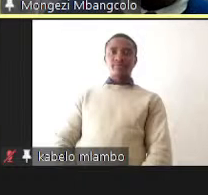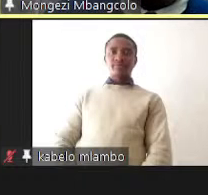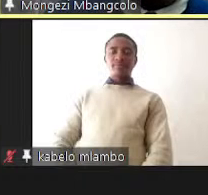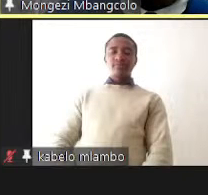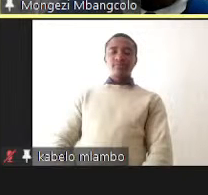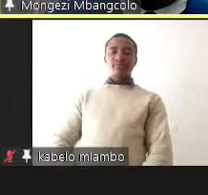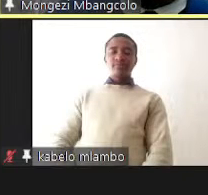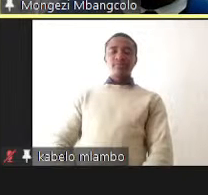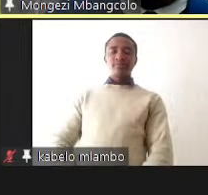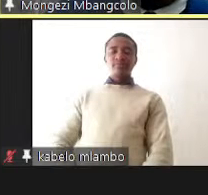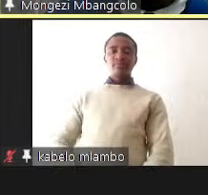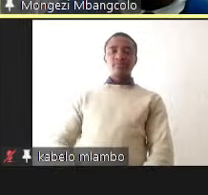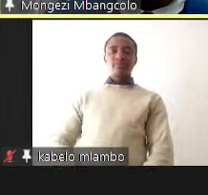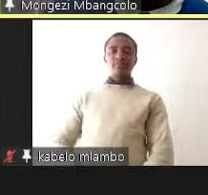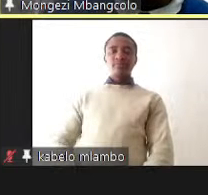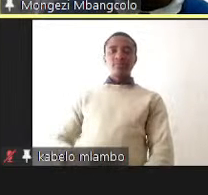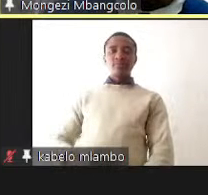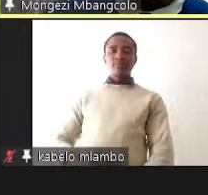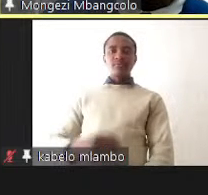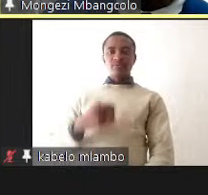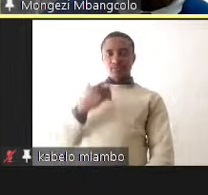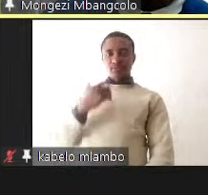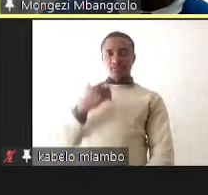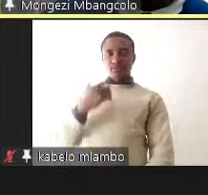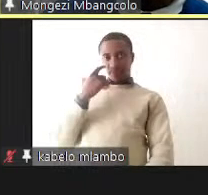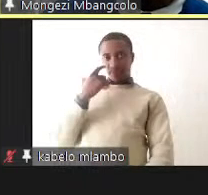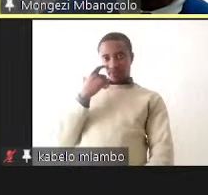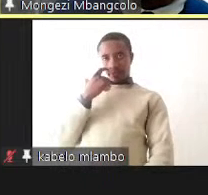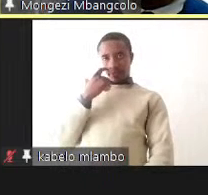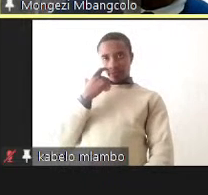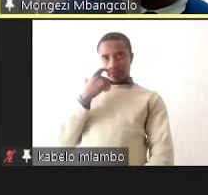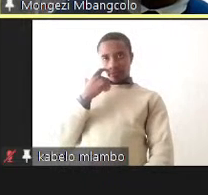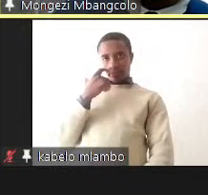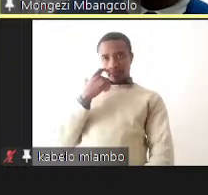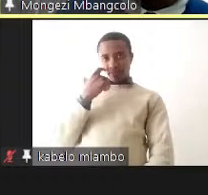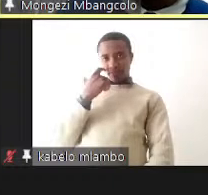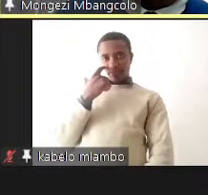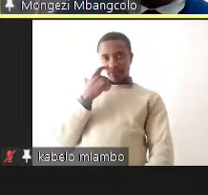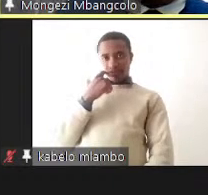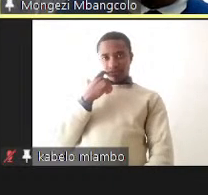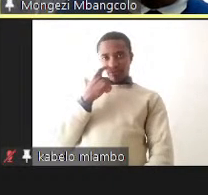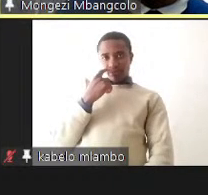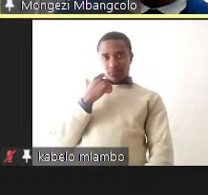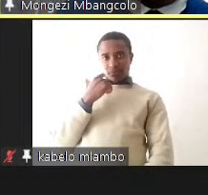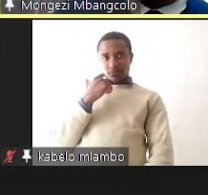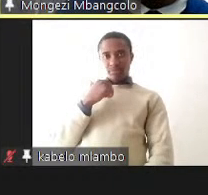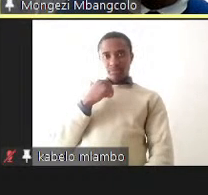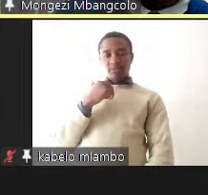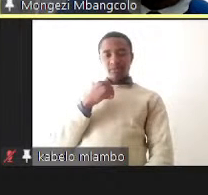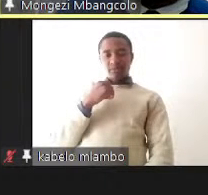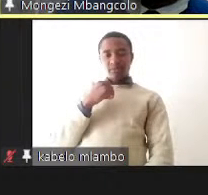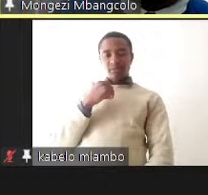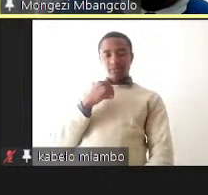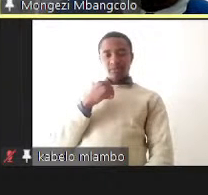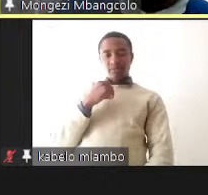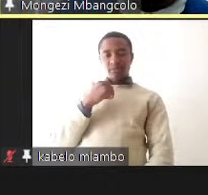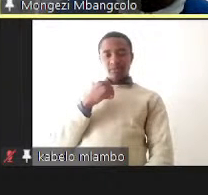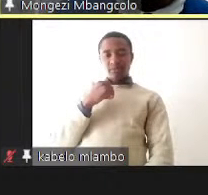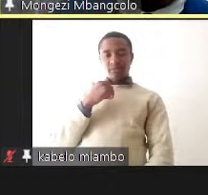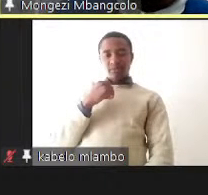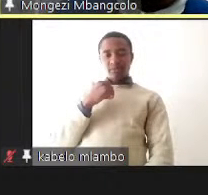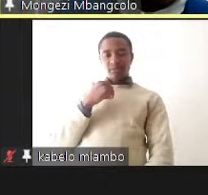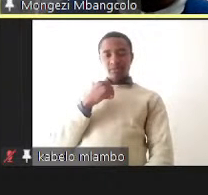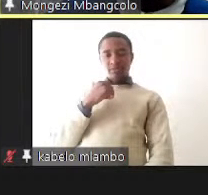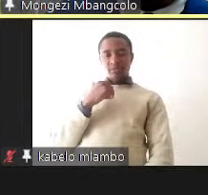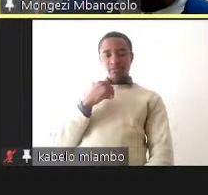organize themselves and then be coordinated so that there's an interlink between the support from government and the farmers